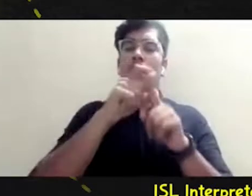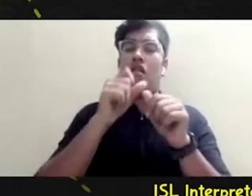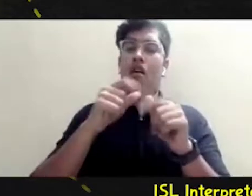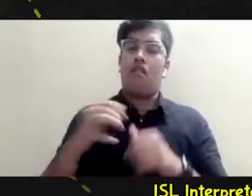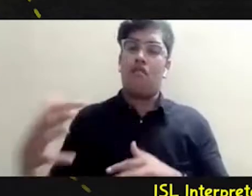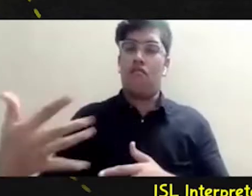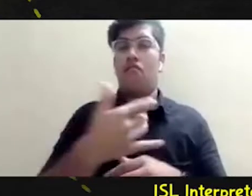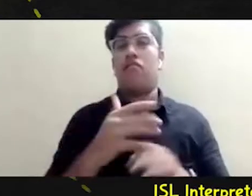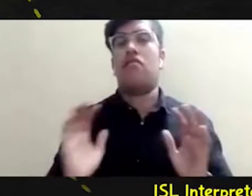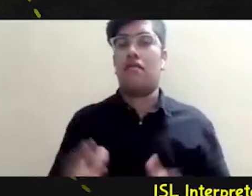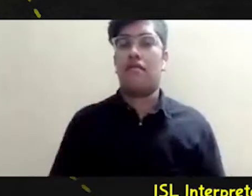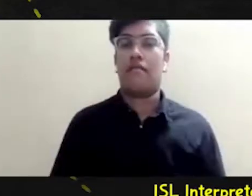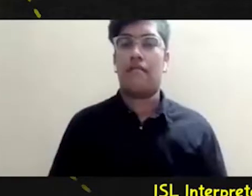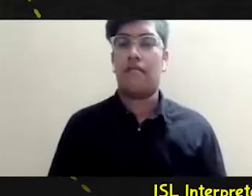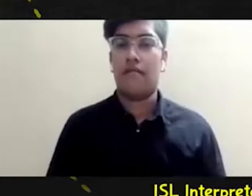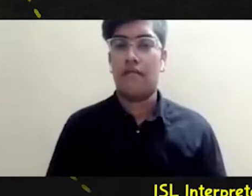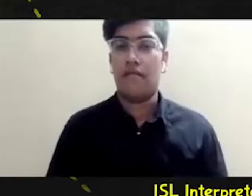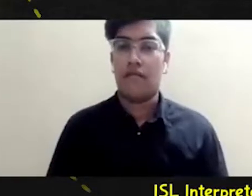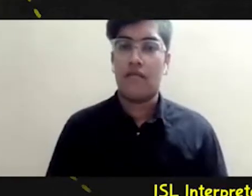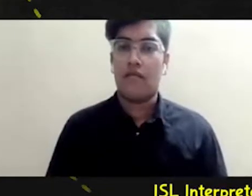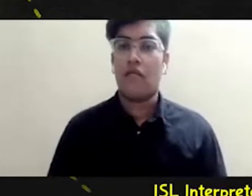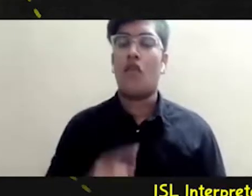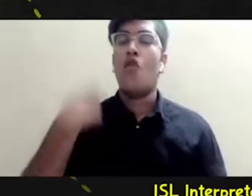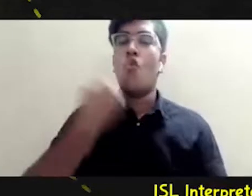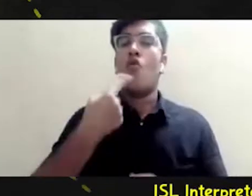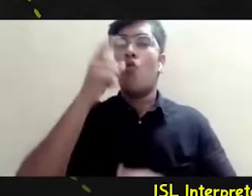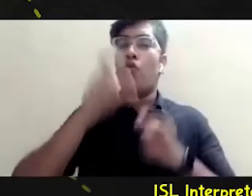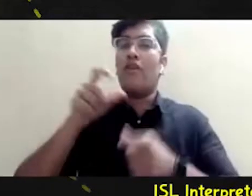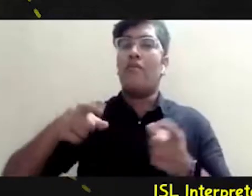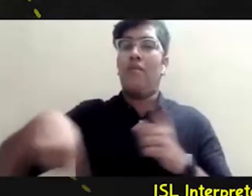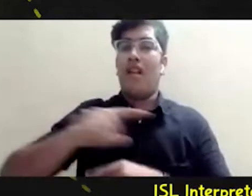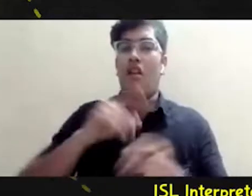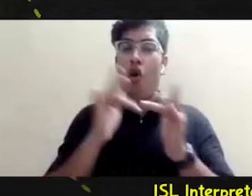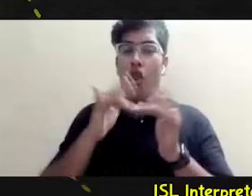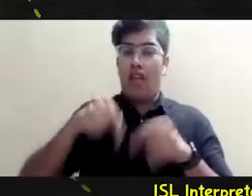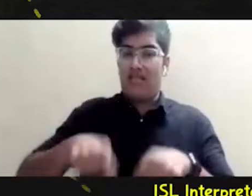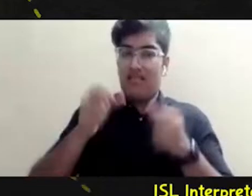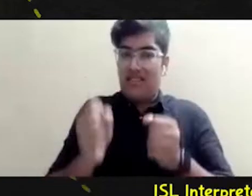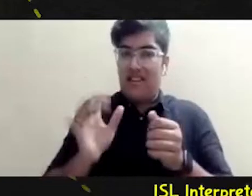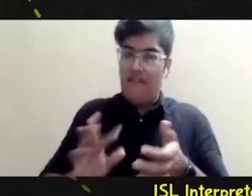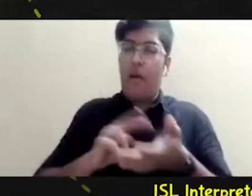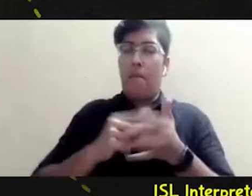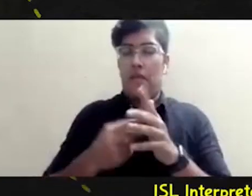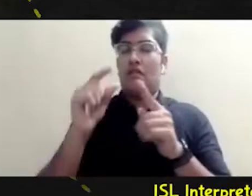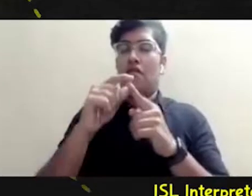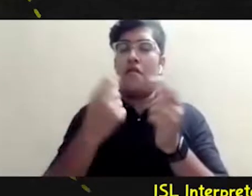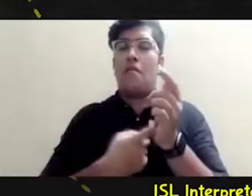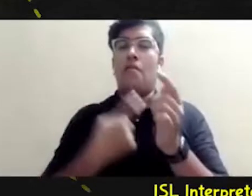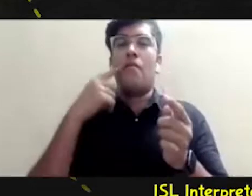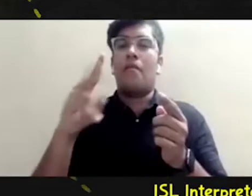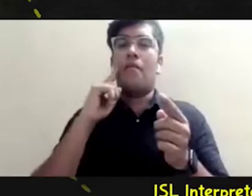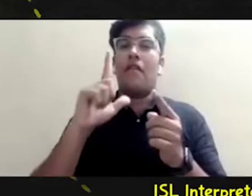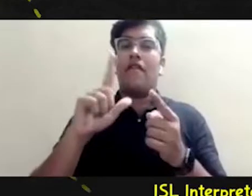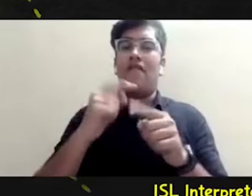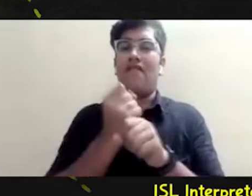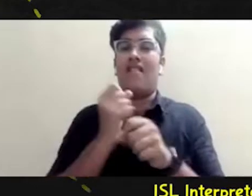privilege. The fact all of us are even here right now in this conference is also one such privilege. one needs to, for anything digital, one